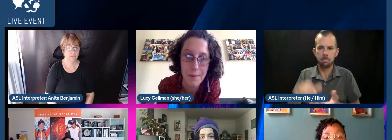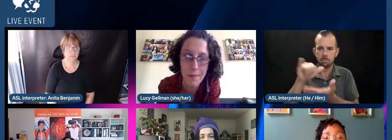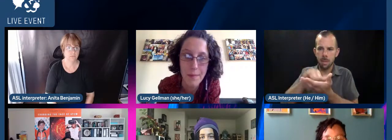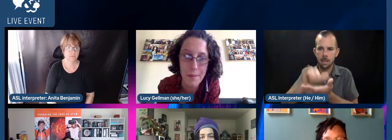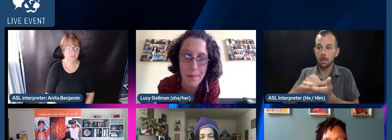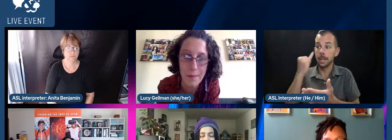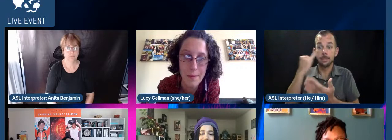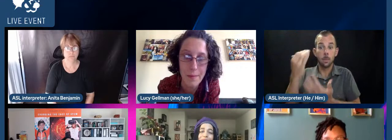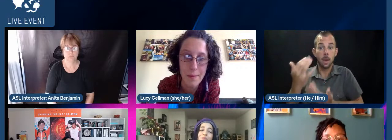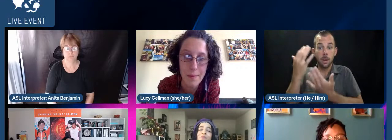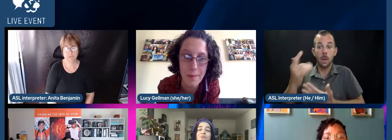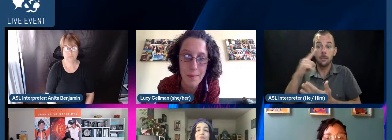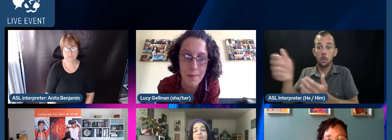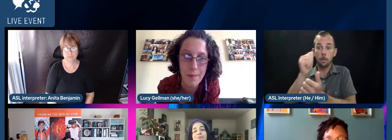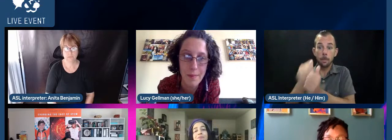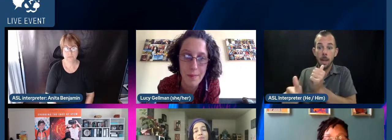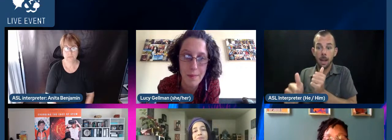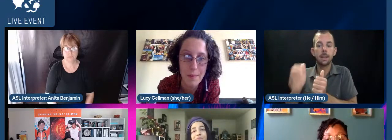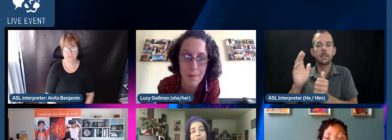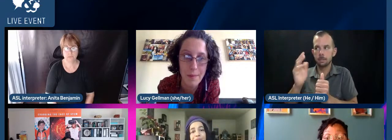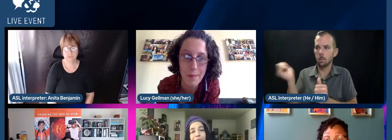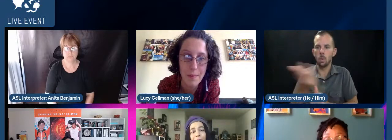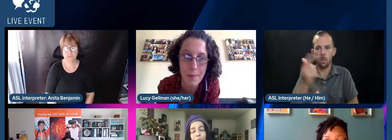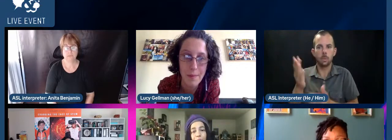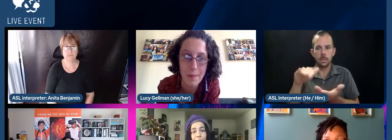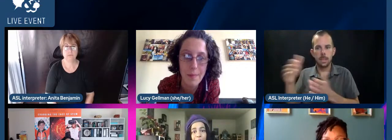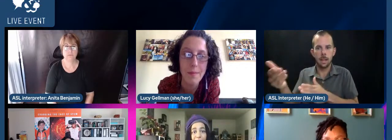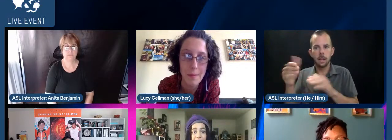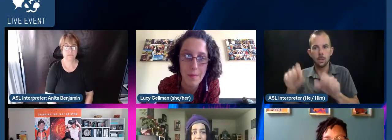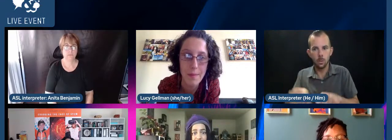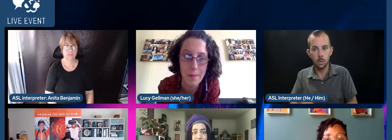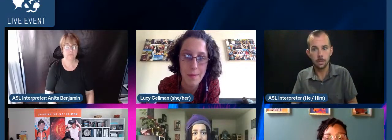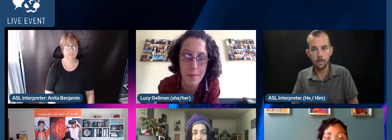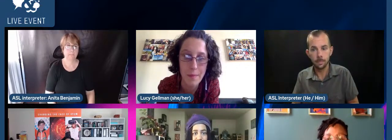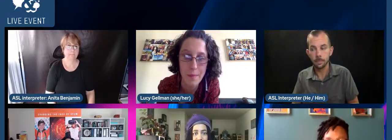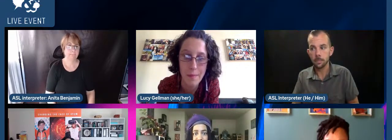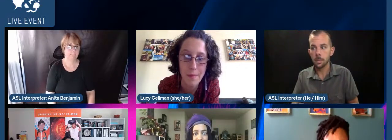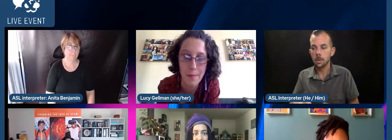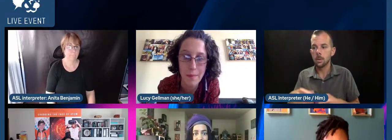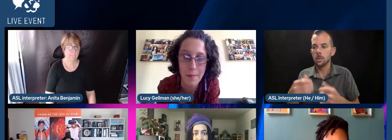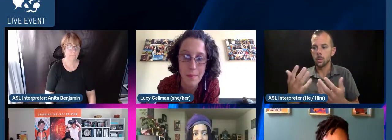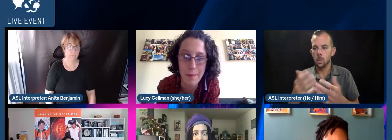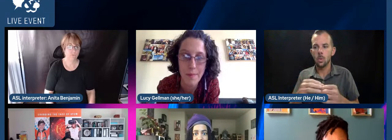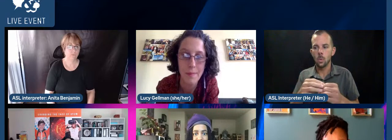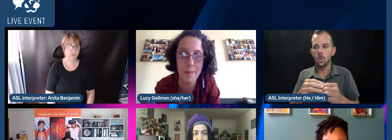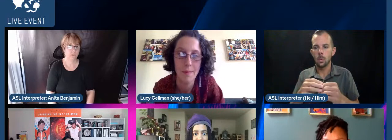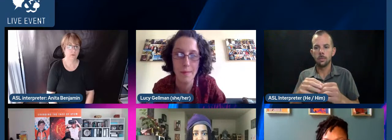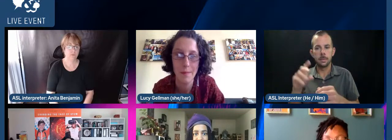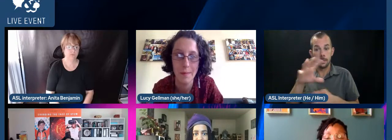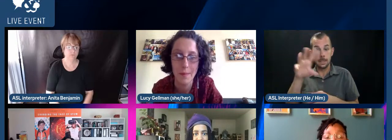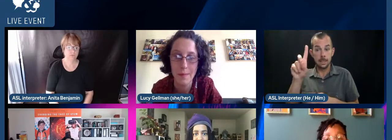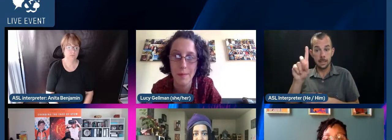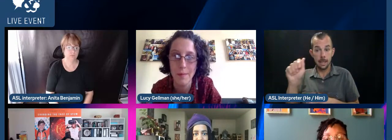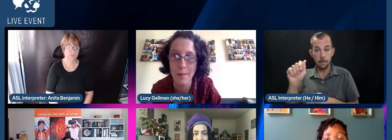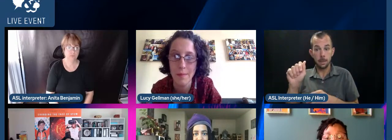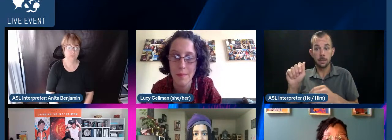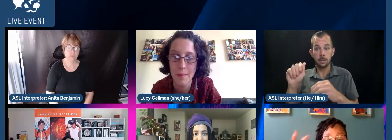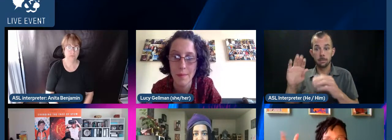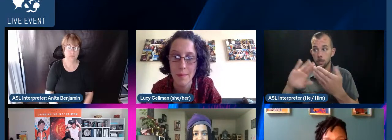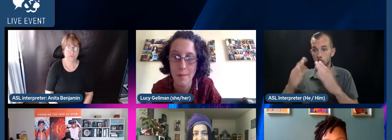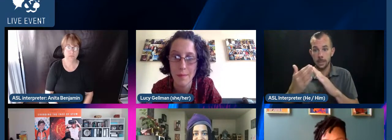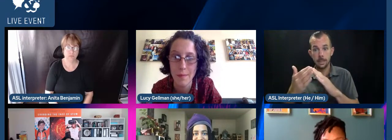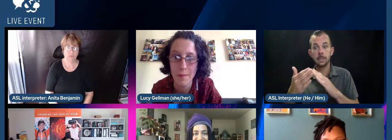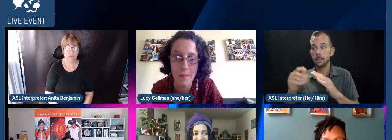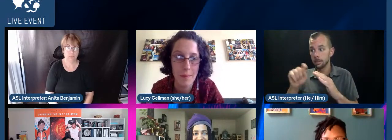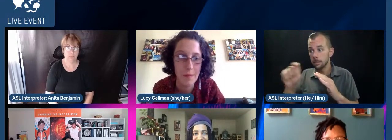in a lot of different communities where disabled people end up being marginalized. And I think that sometimes the desire to